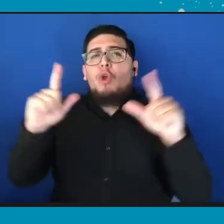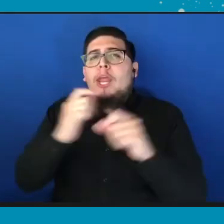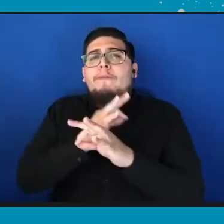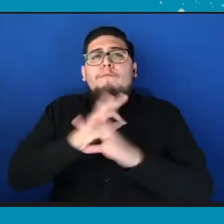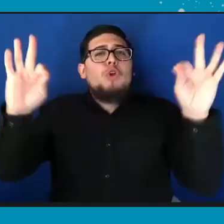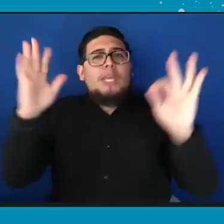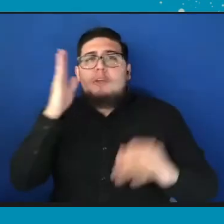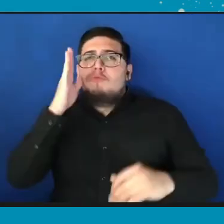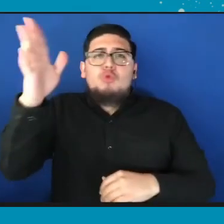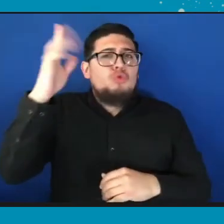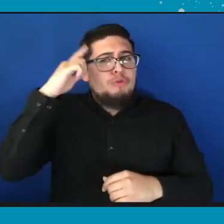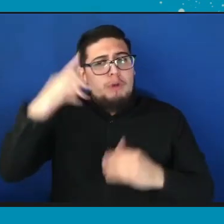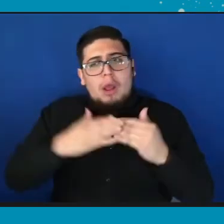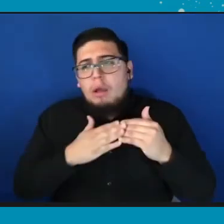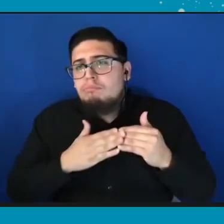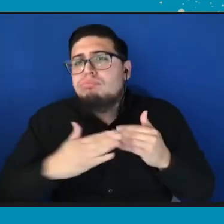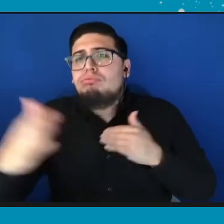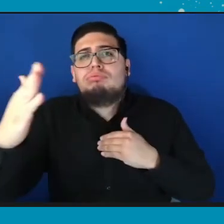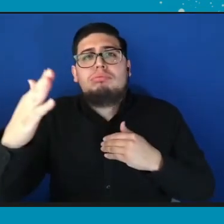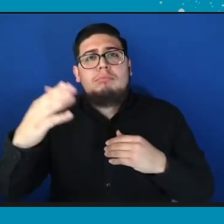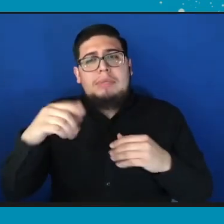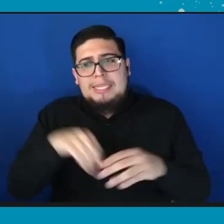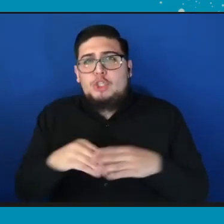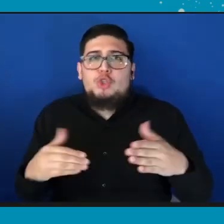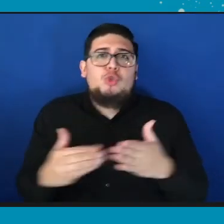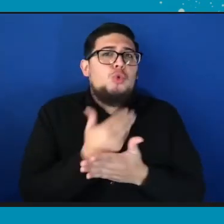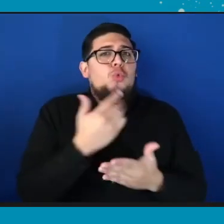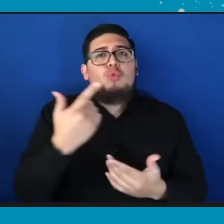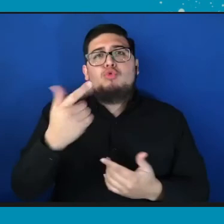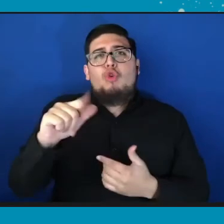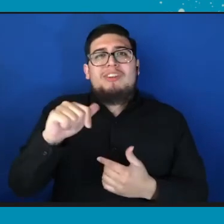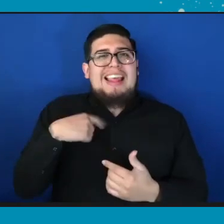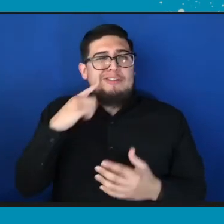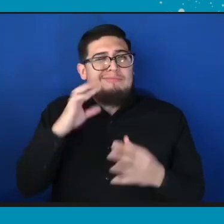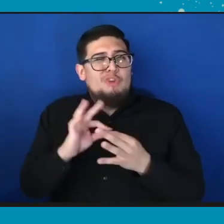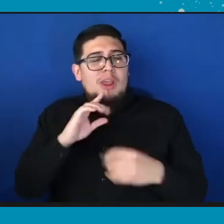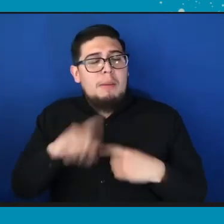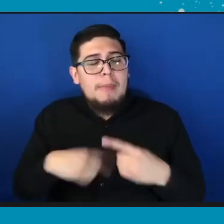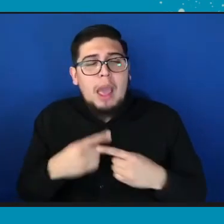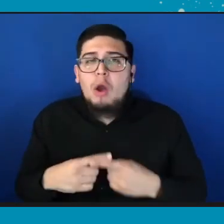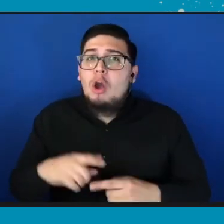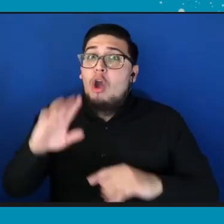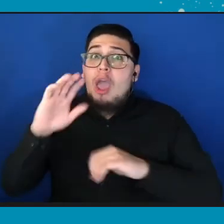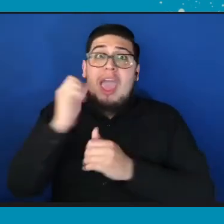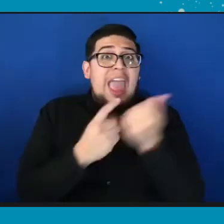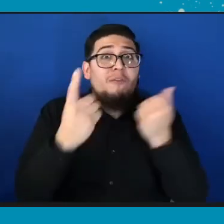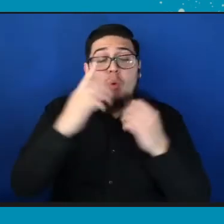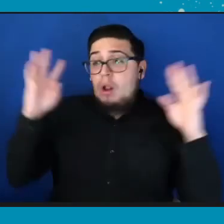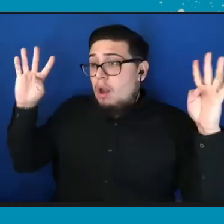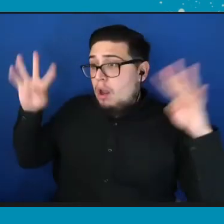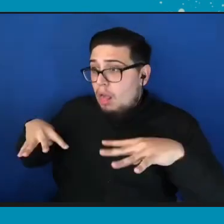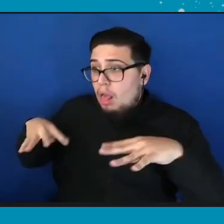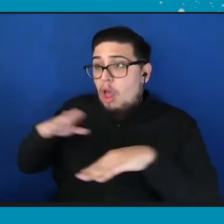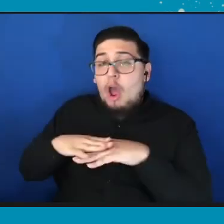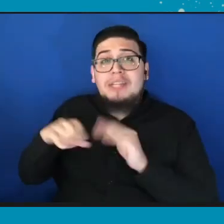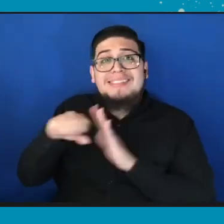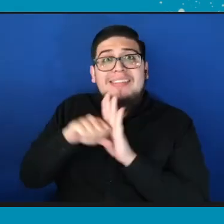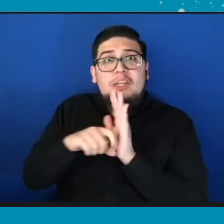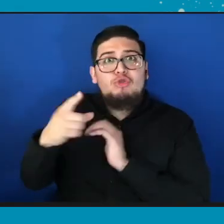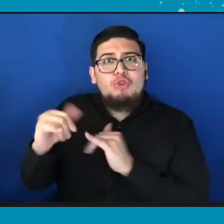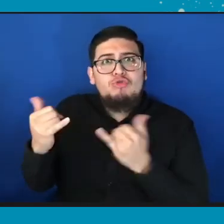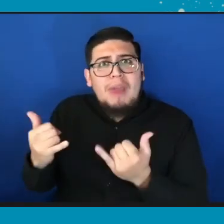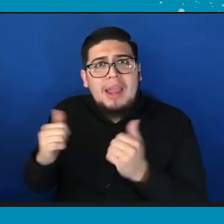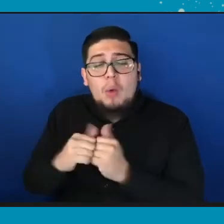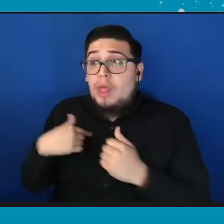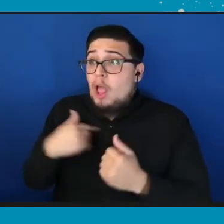we go into this new Georgia that I was talking about. All eyes are on Georgia right now, both our supporters